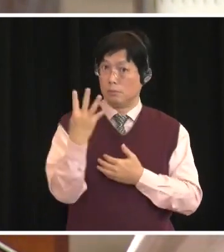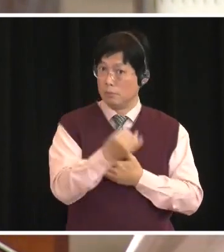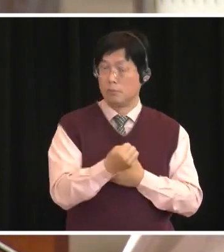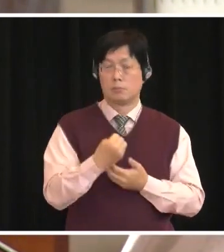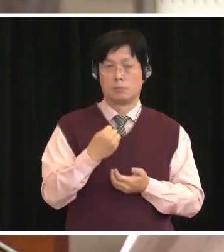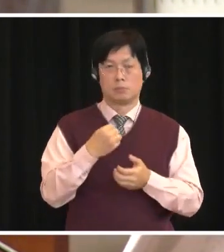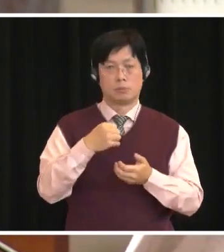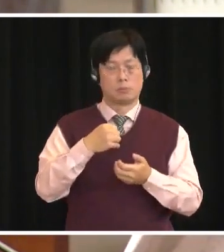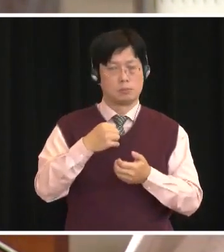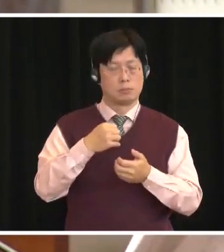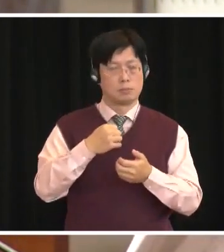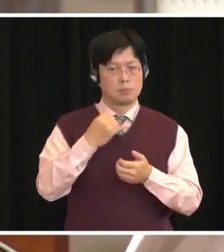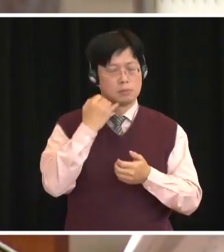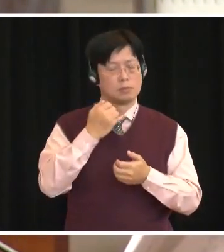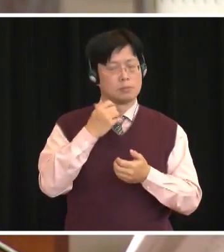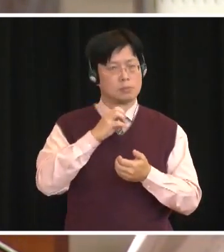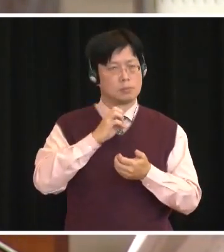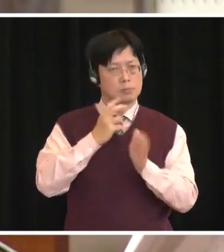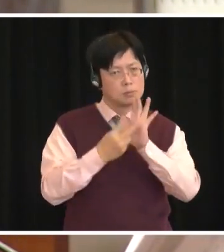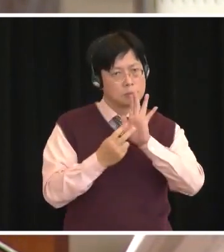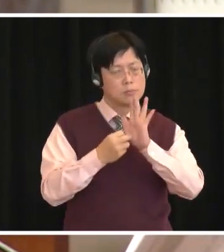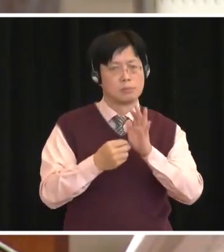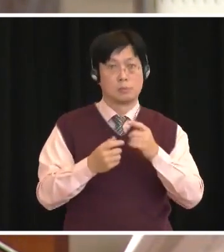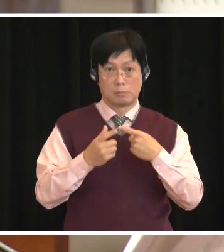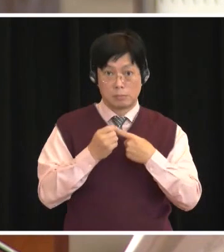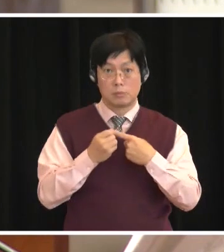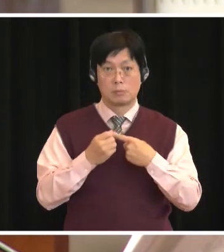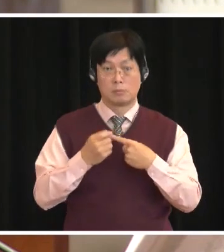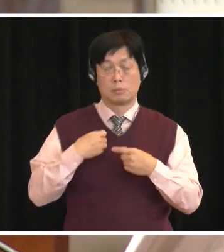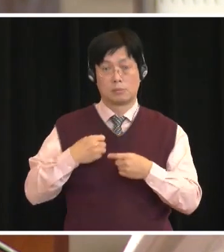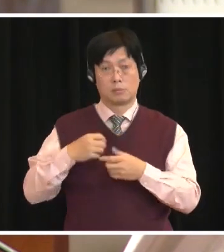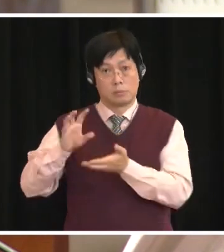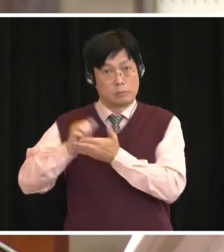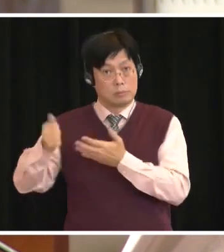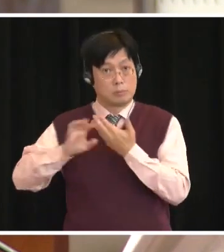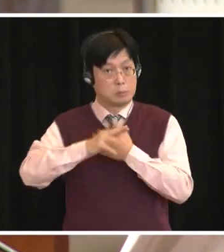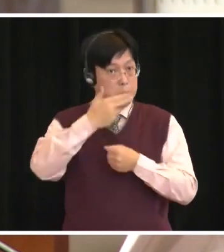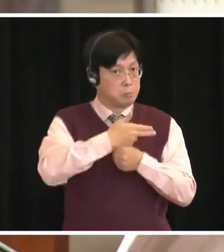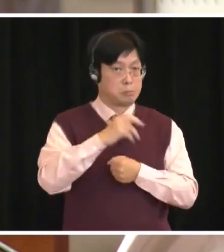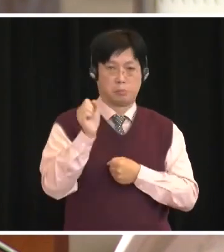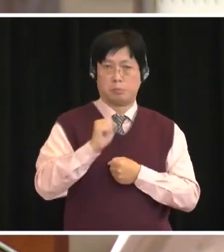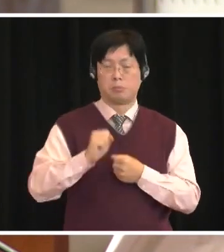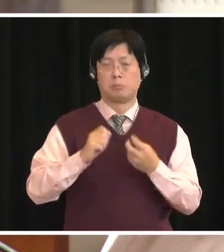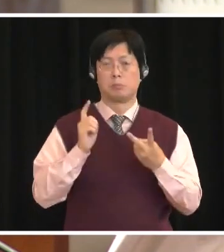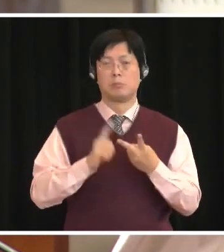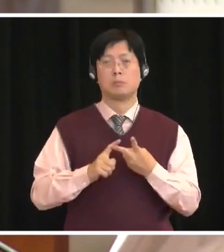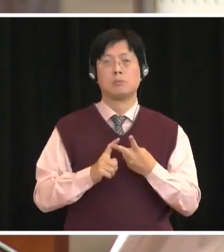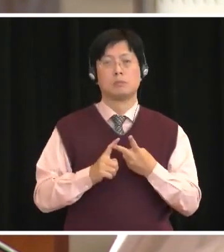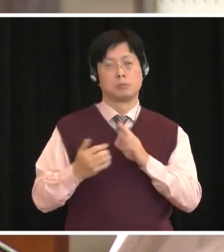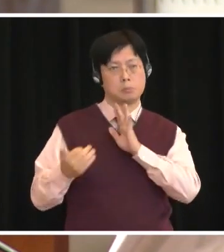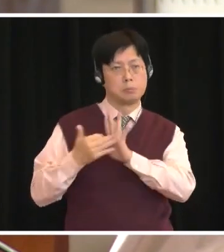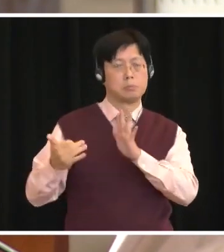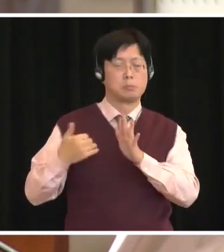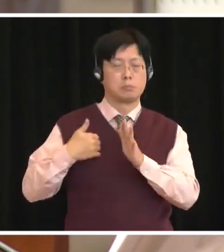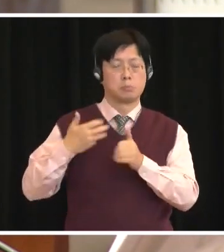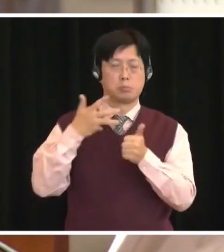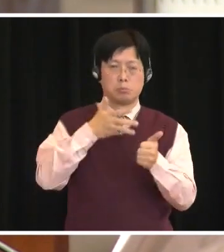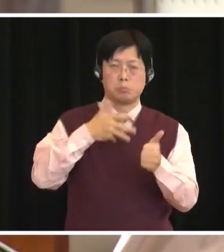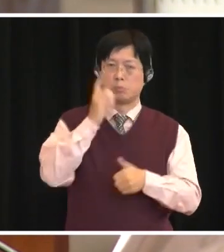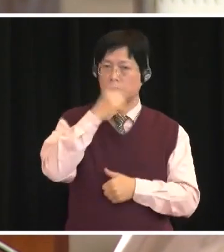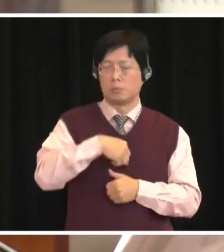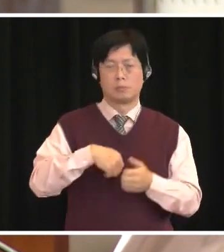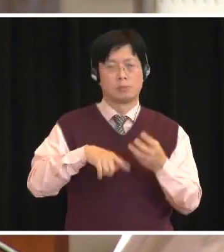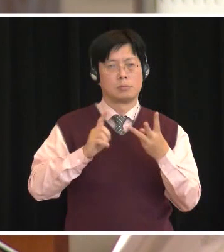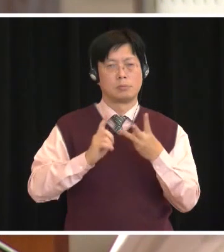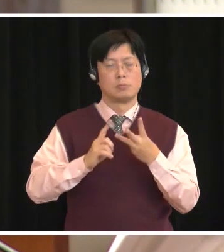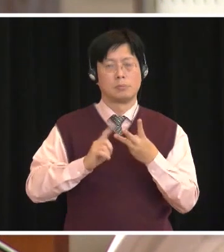juveniles are protected. What do we do? For example, we do not allow the media to